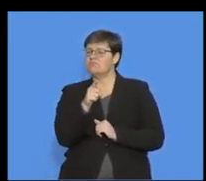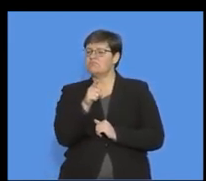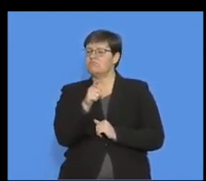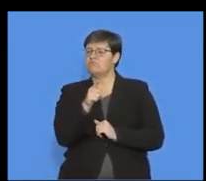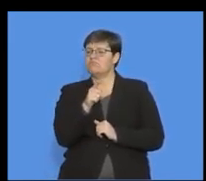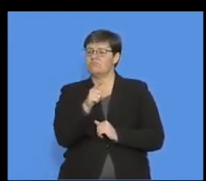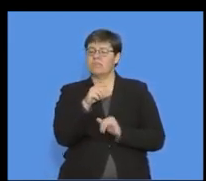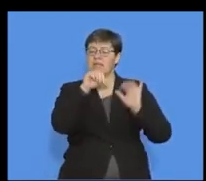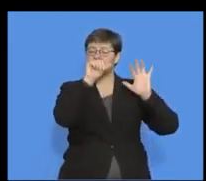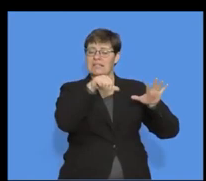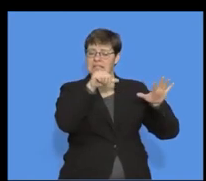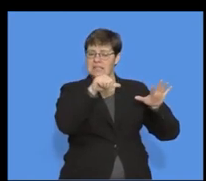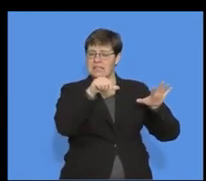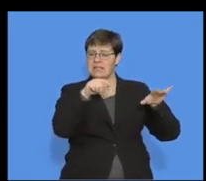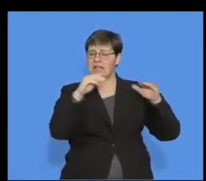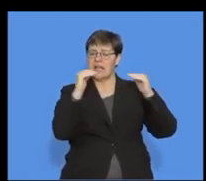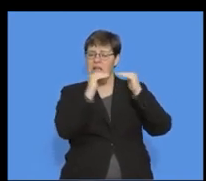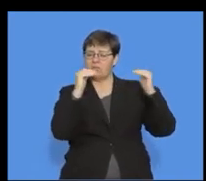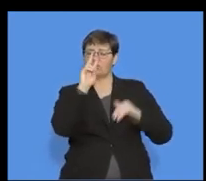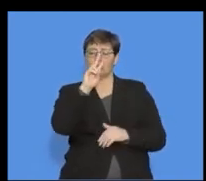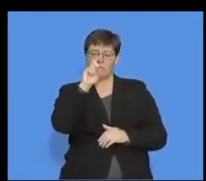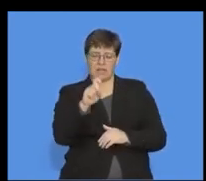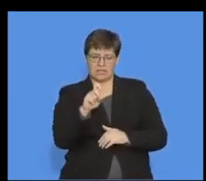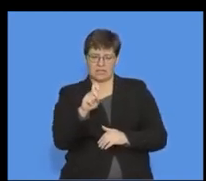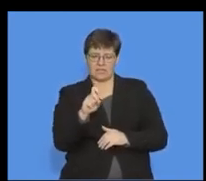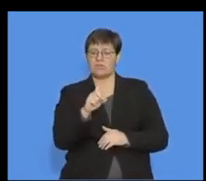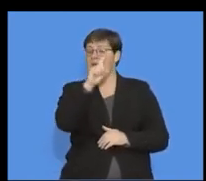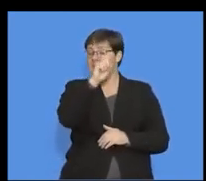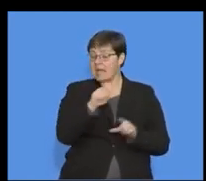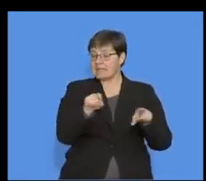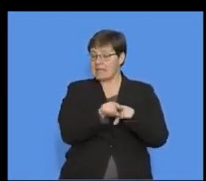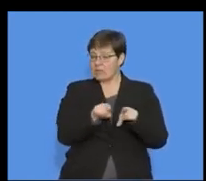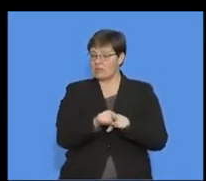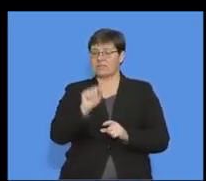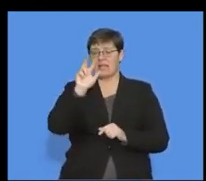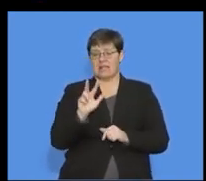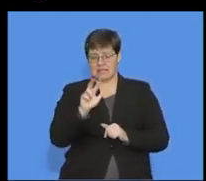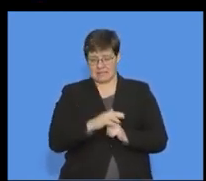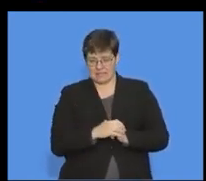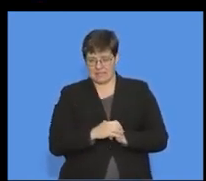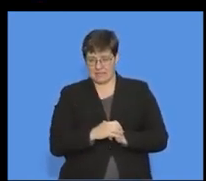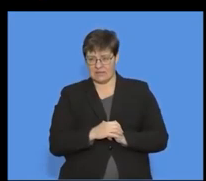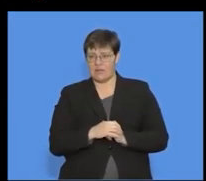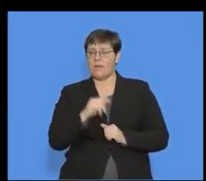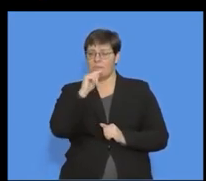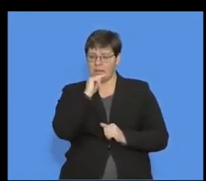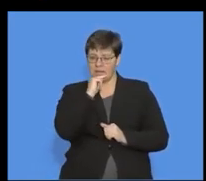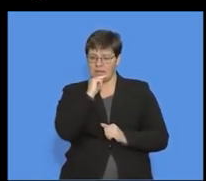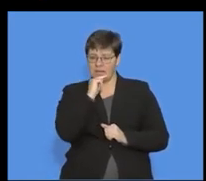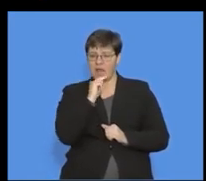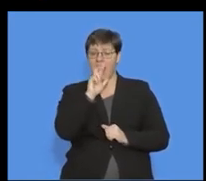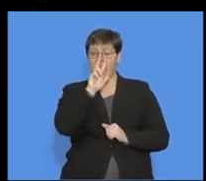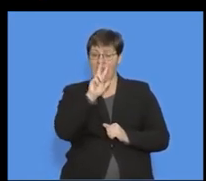be, lastly, 16 is equals to 2x, then x will be equals to 8. And it is